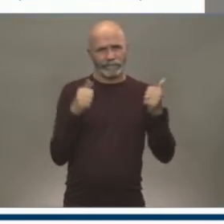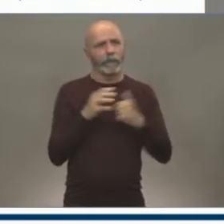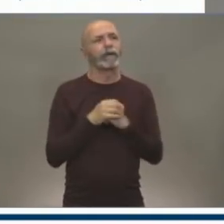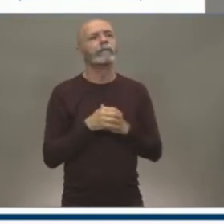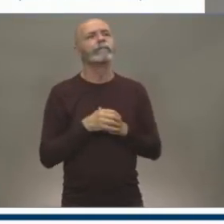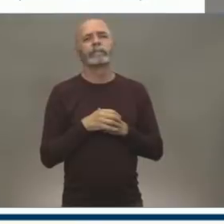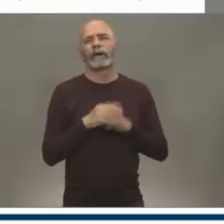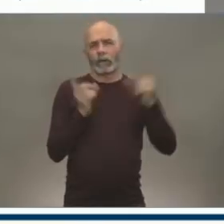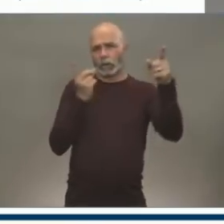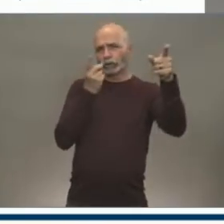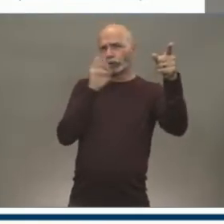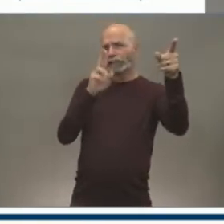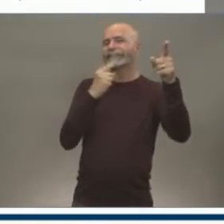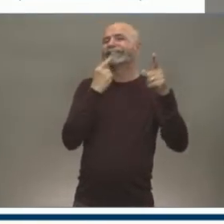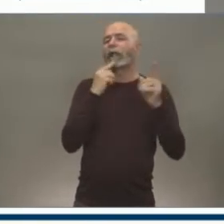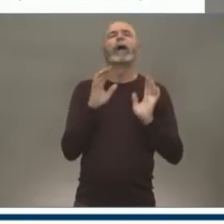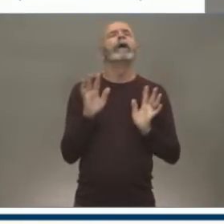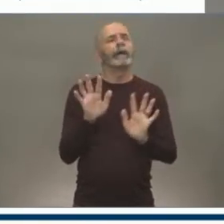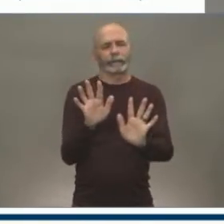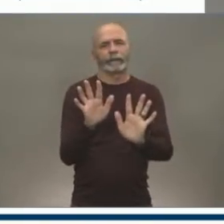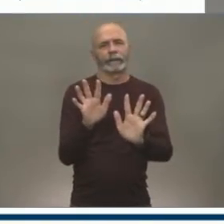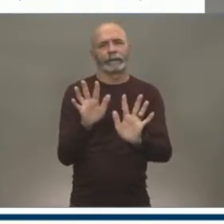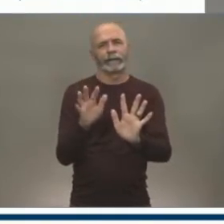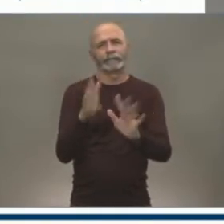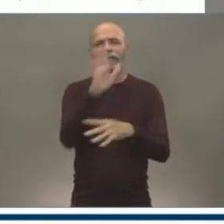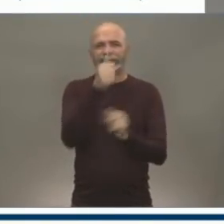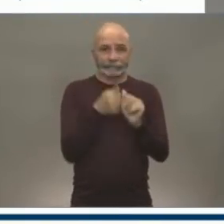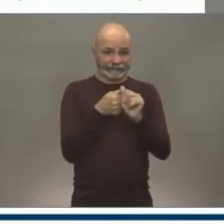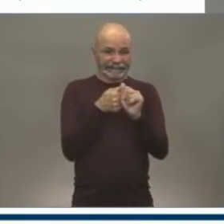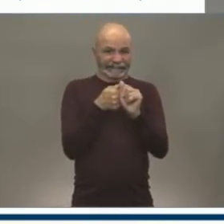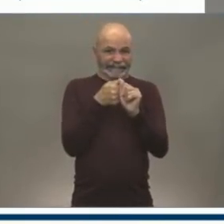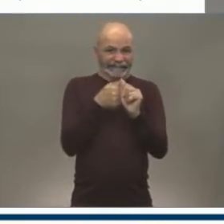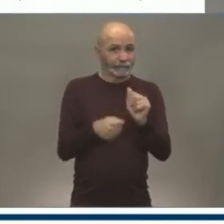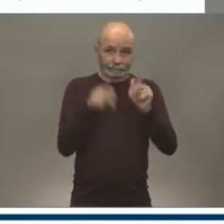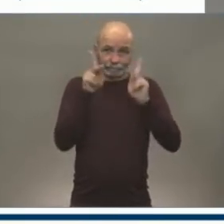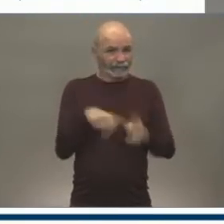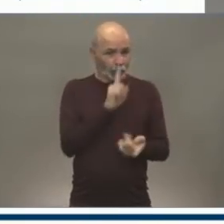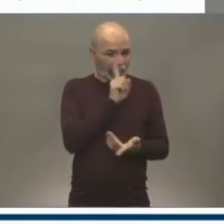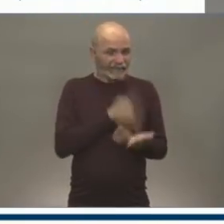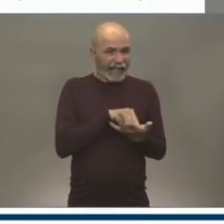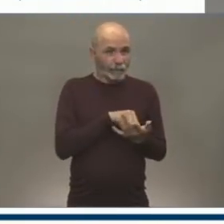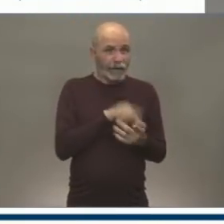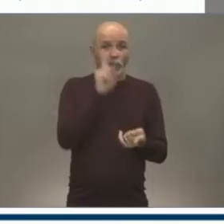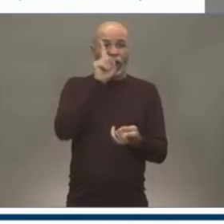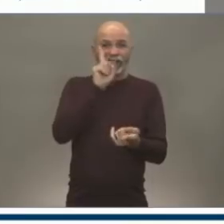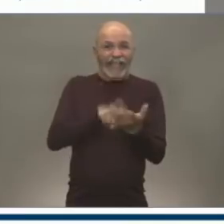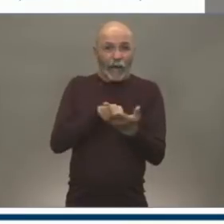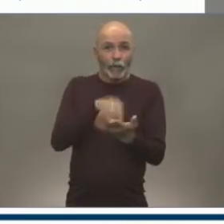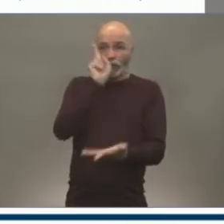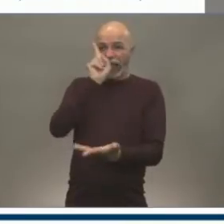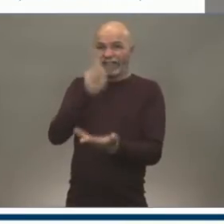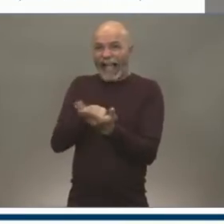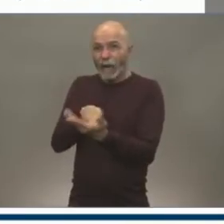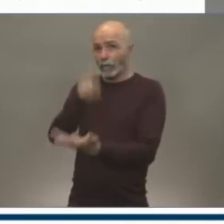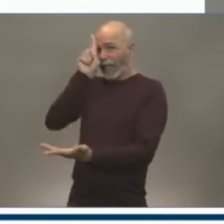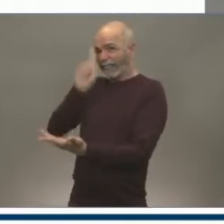is $1,000 per person. So each. So beyond warning, if people are going